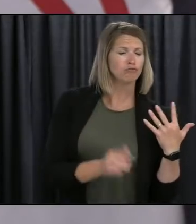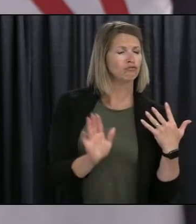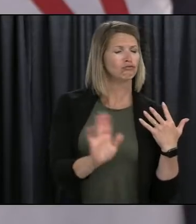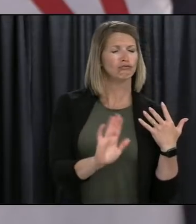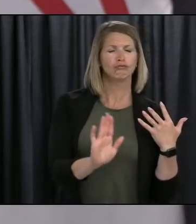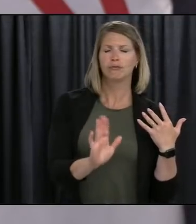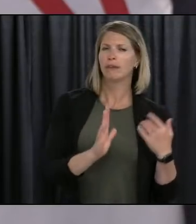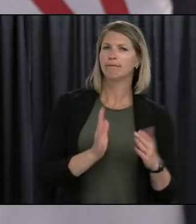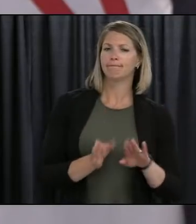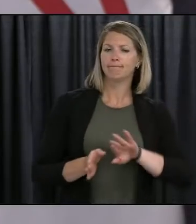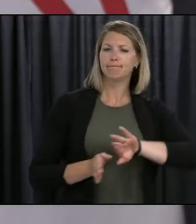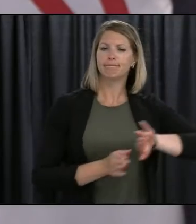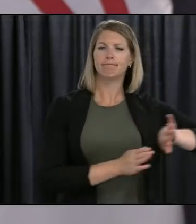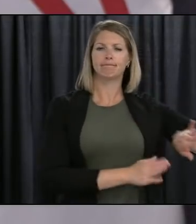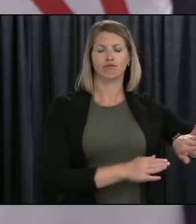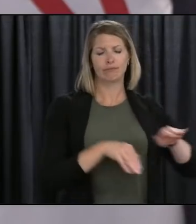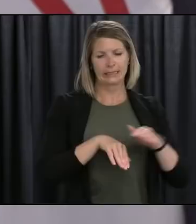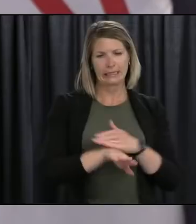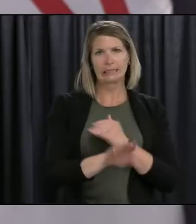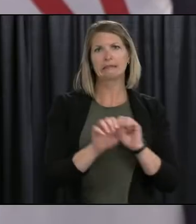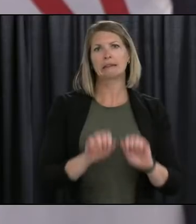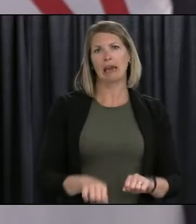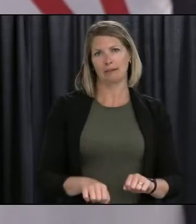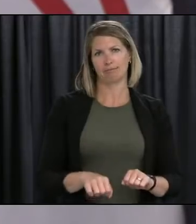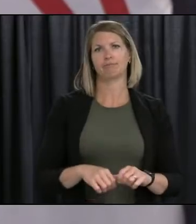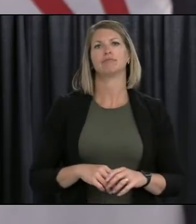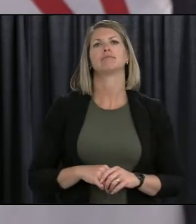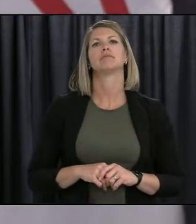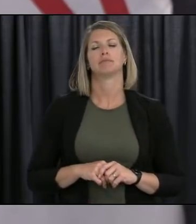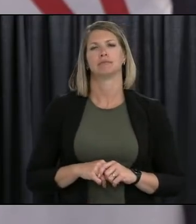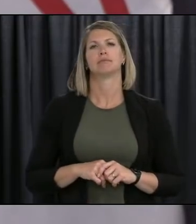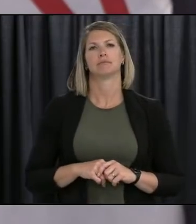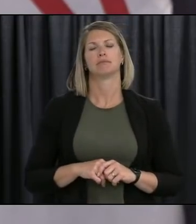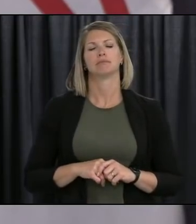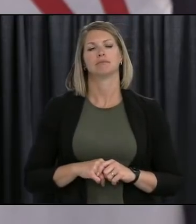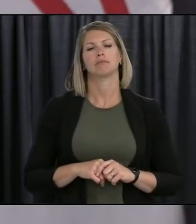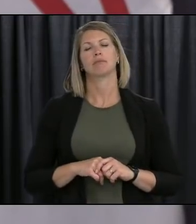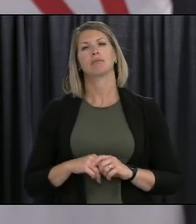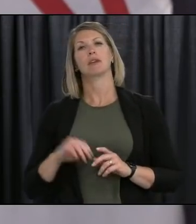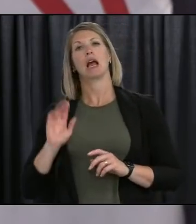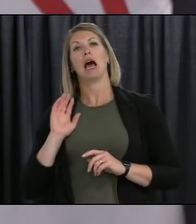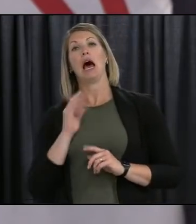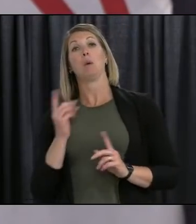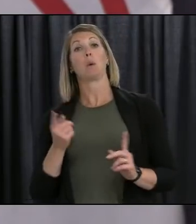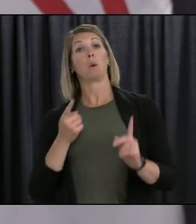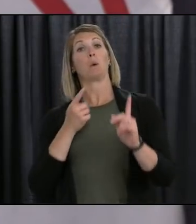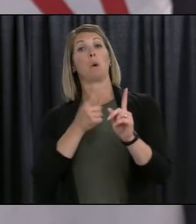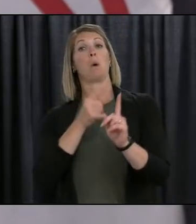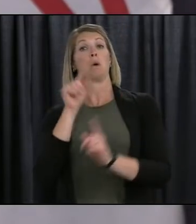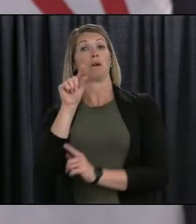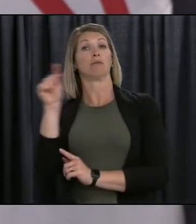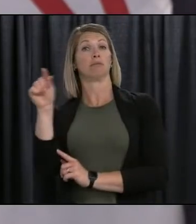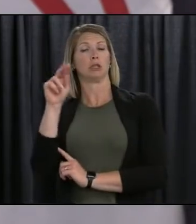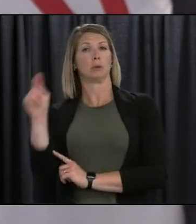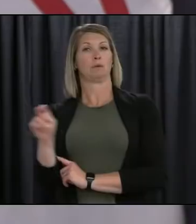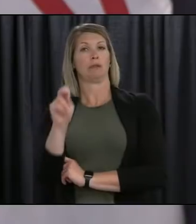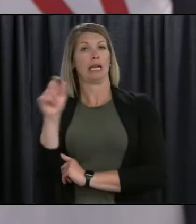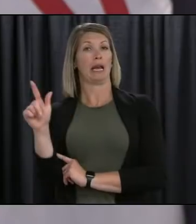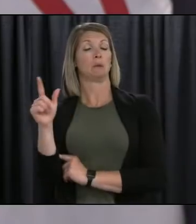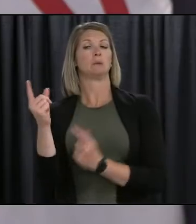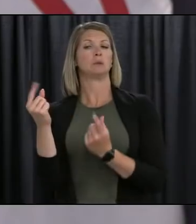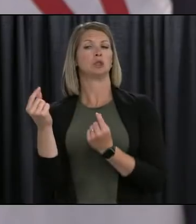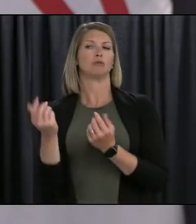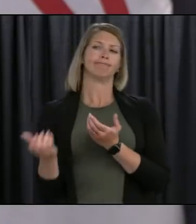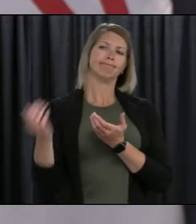life, can be accepted as they are. Our goal is to work with and learn from the community partners to ensure